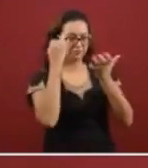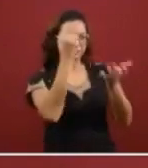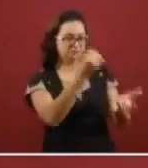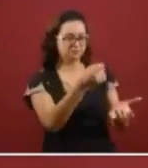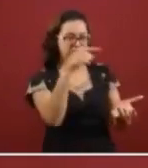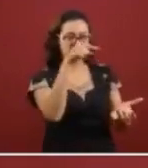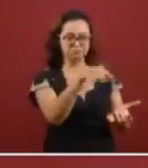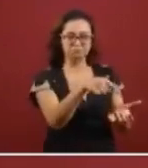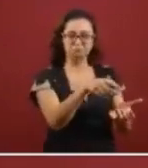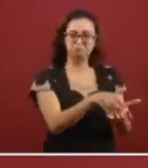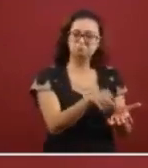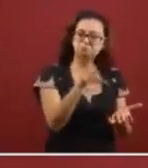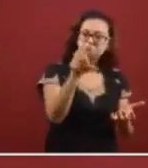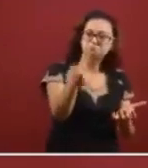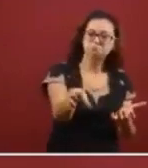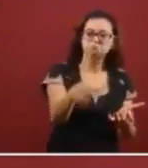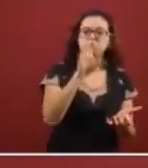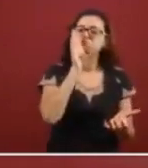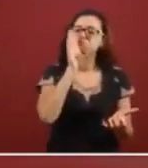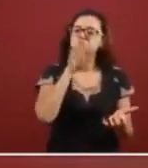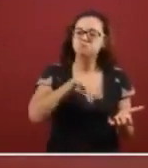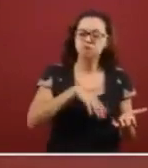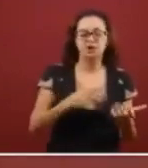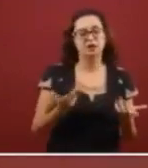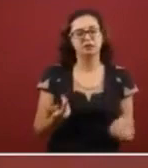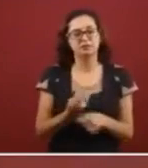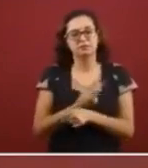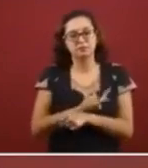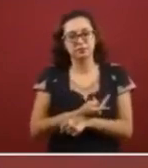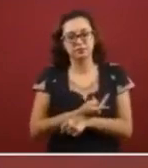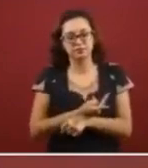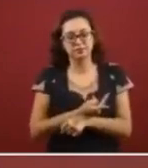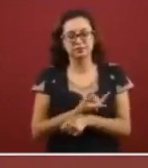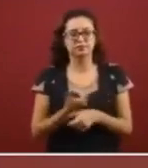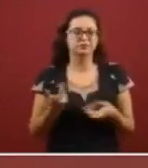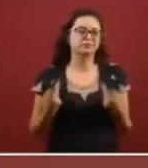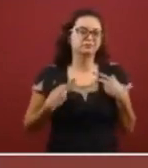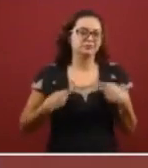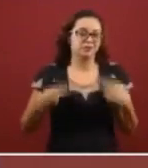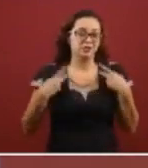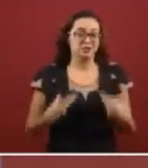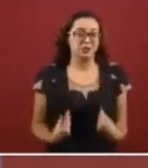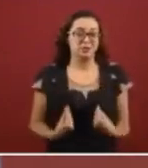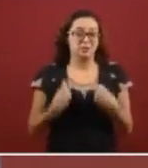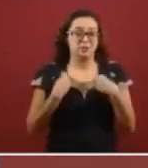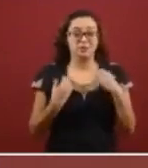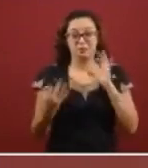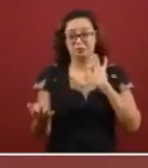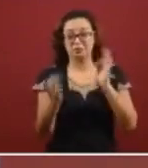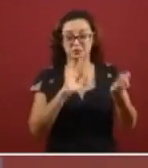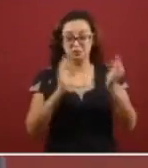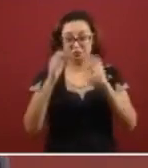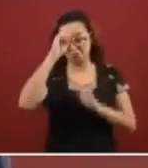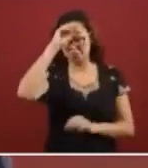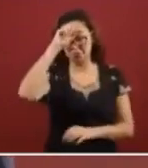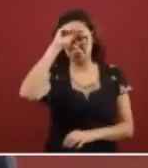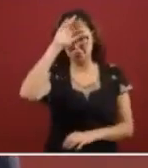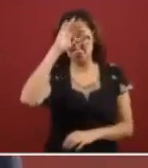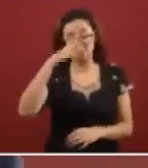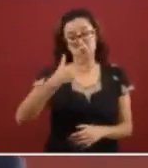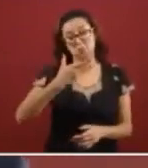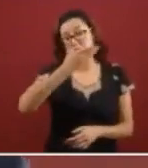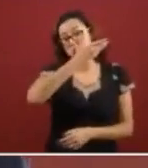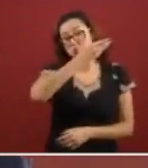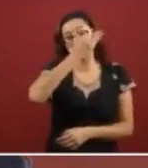good management of these funds que la gente to the extent that the people that live in that zone didn't